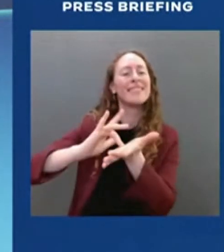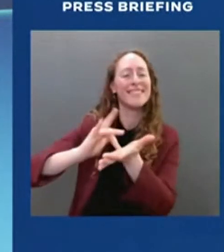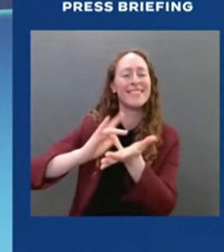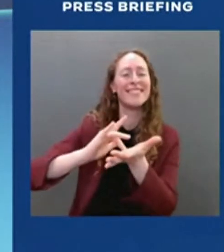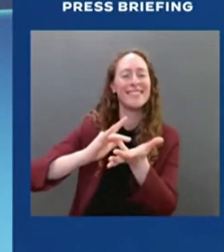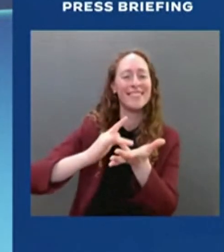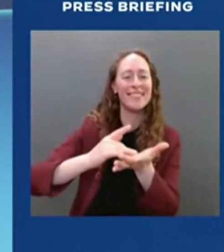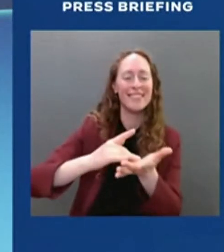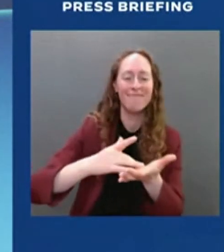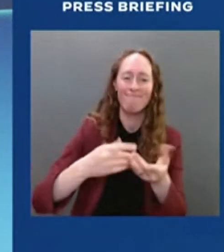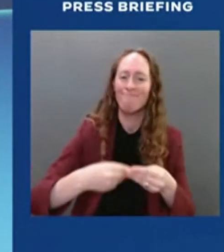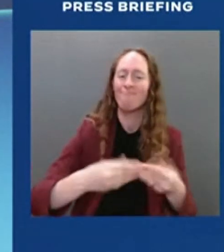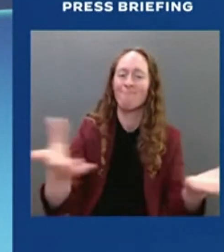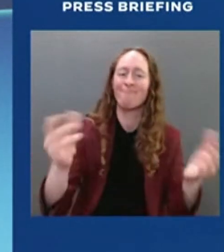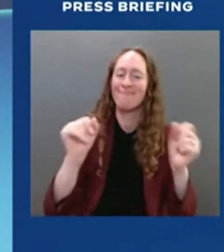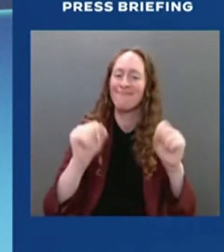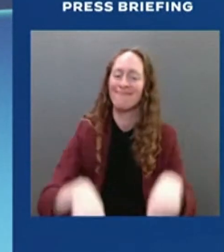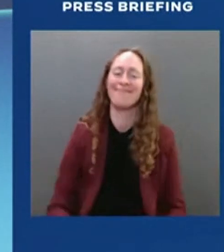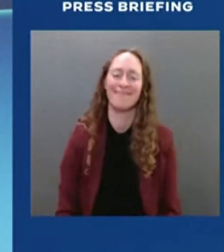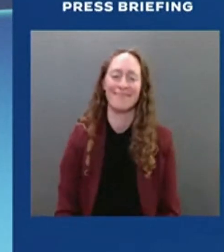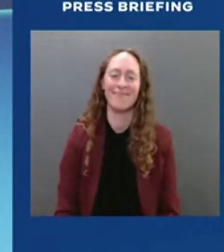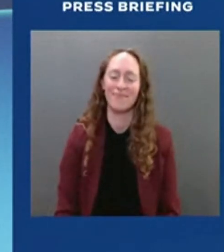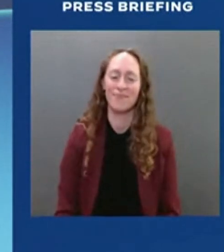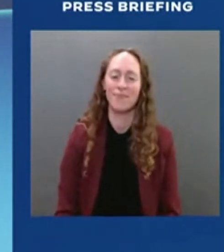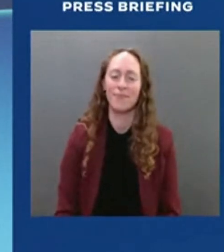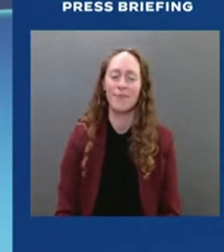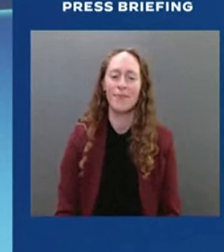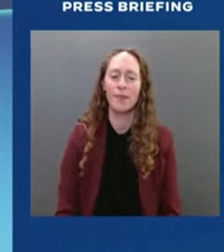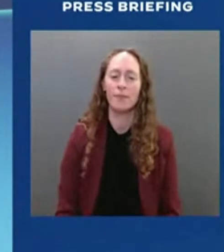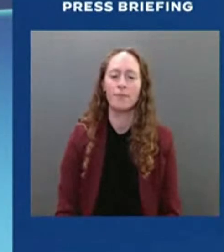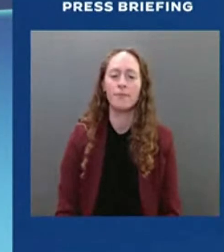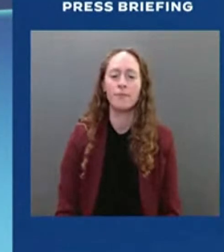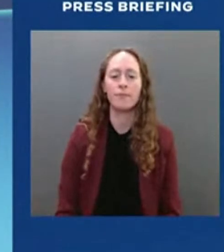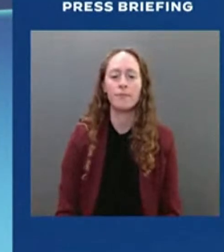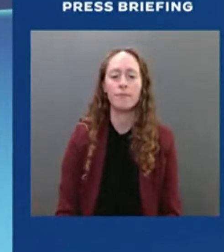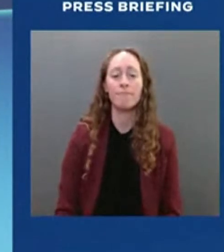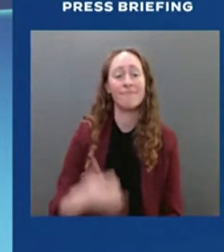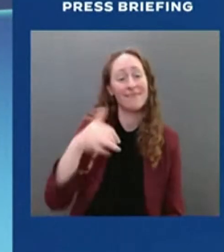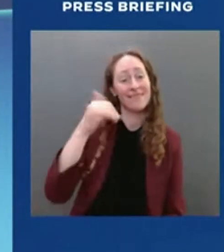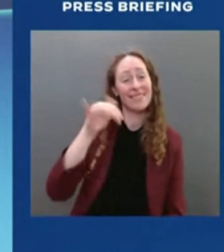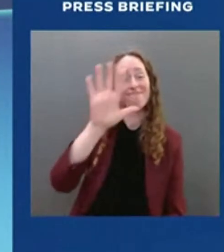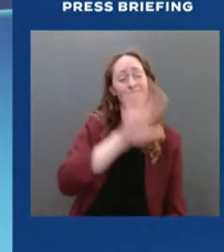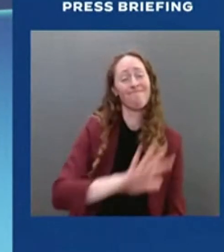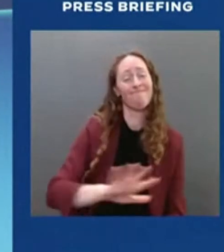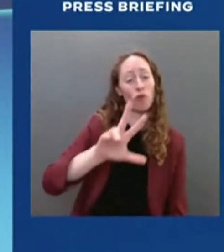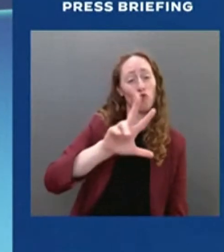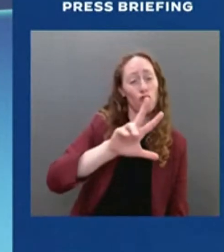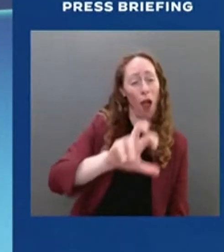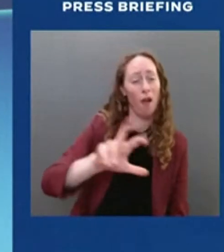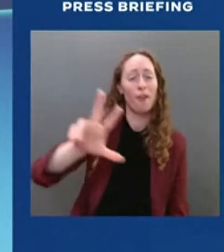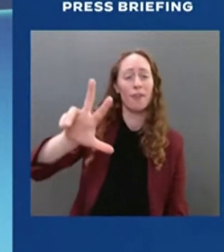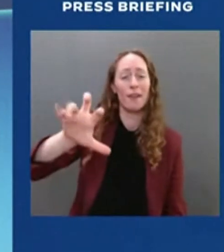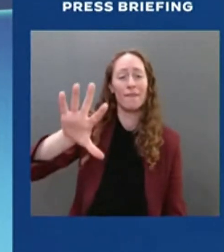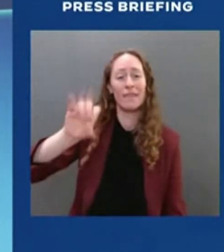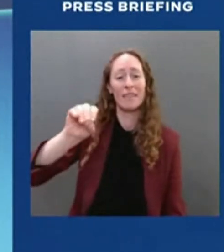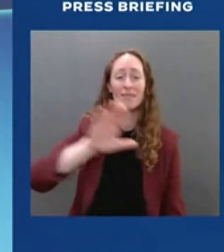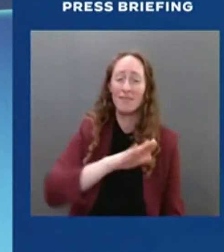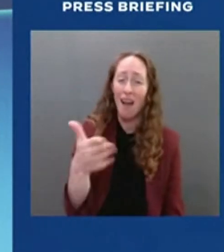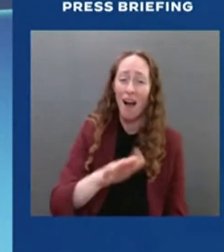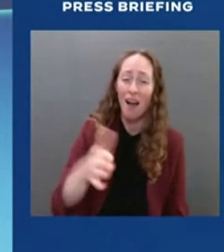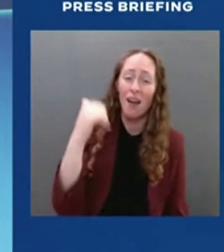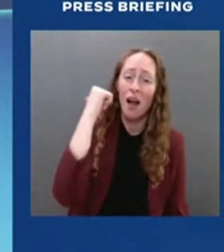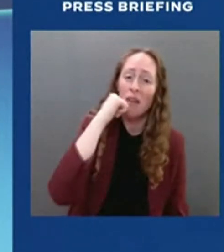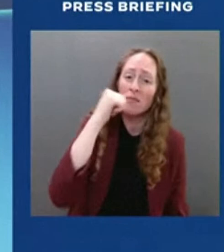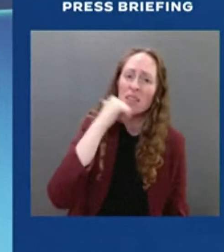to 350 deaths a day. That is unacceptable. It's too high. And we will continue to use the infrastructure we